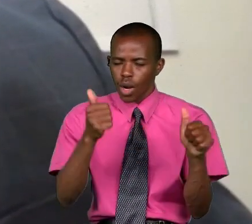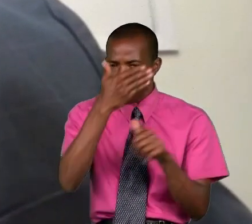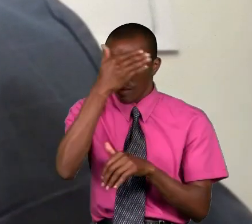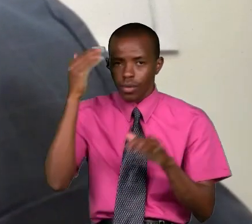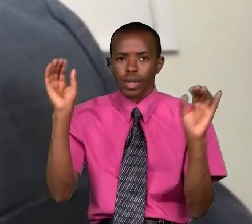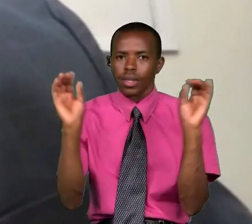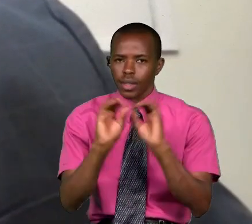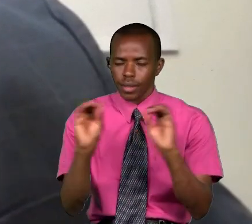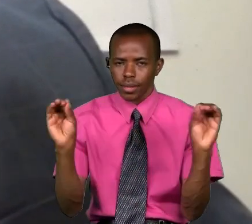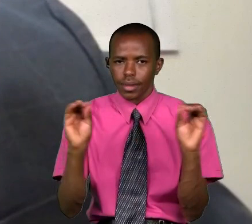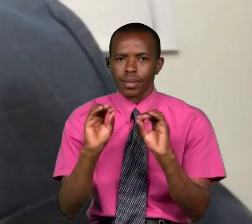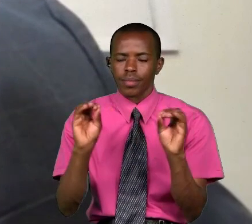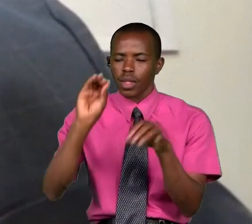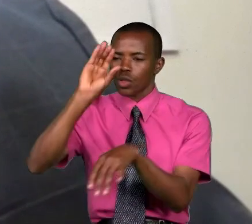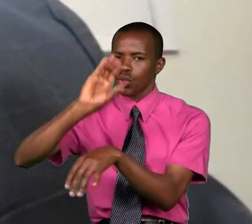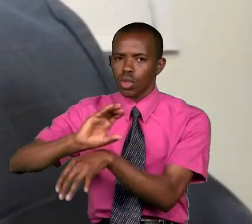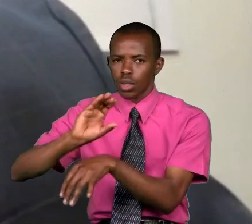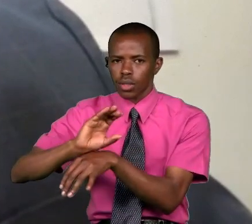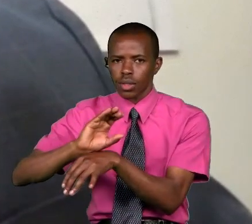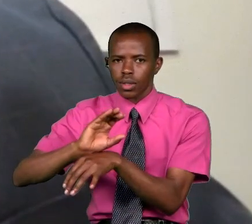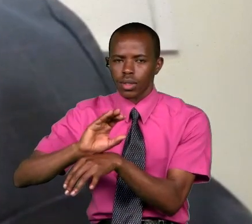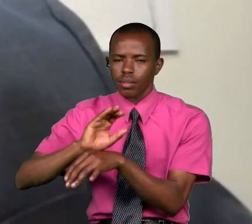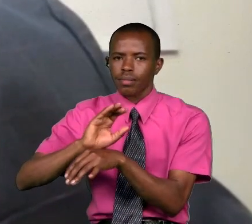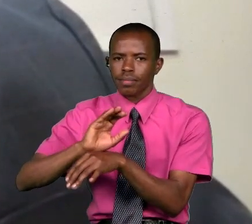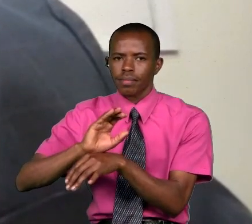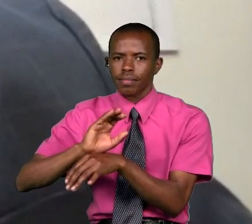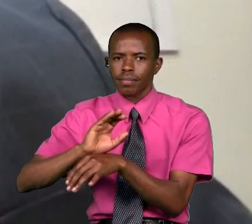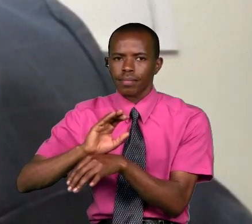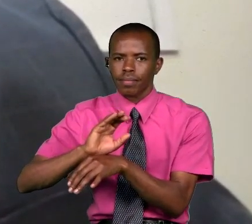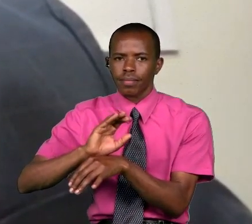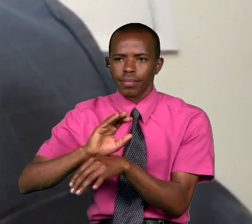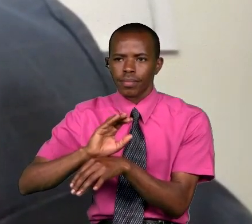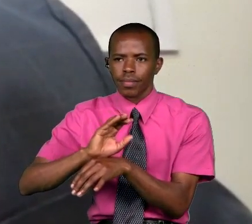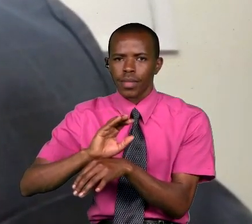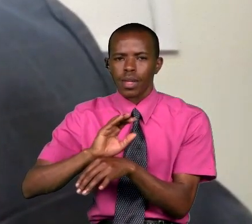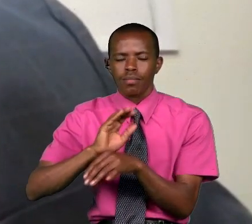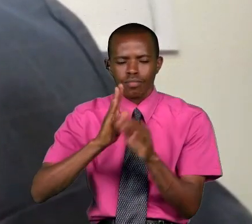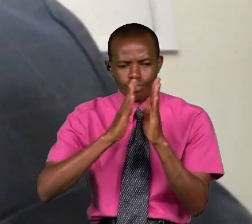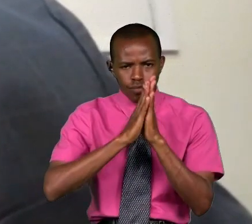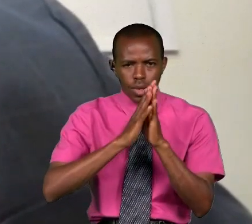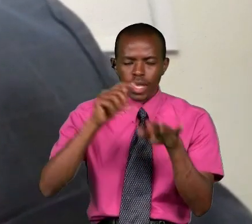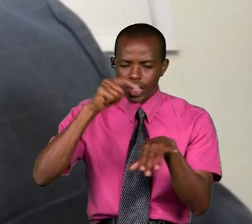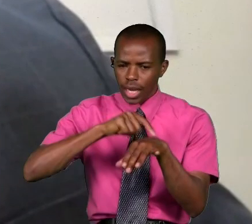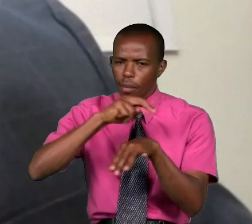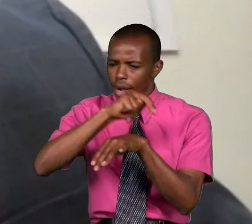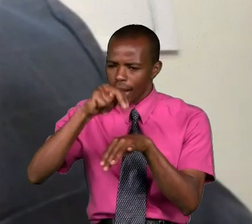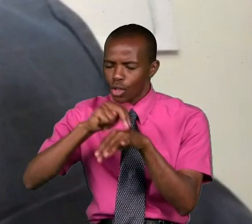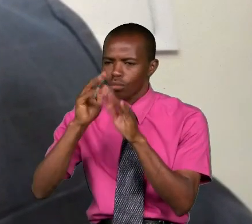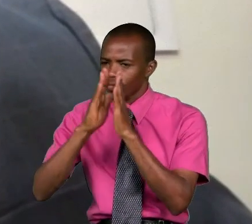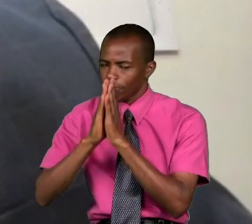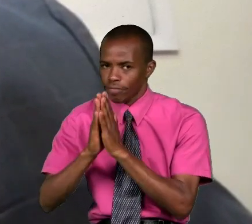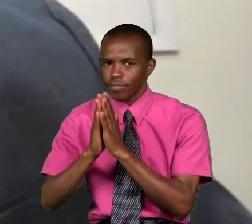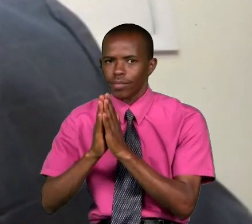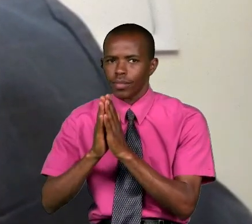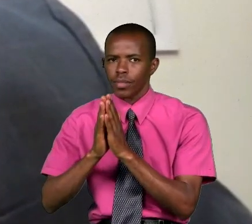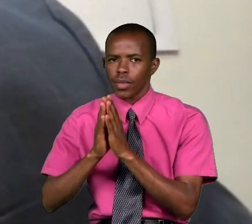forget that the church prays. When believers pray, when a nation prays,